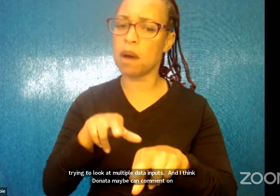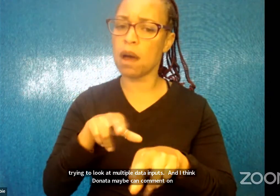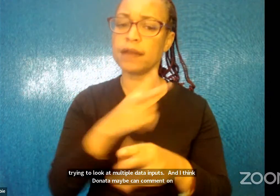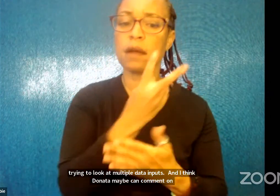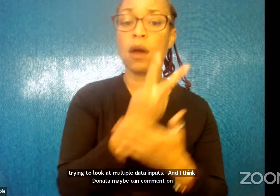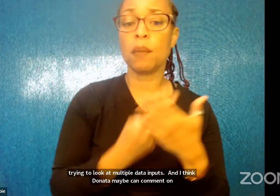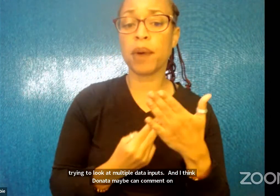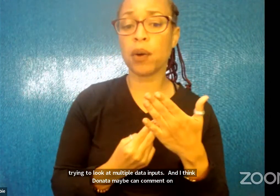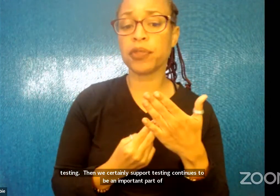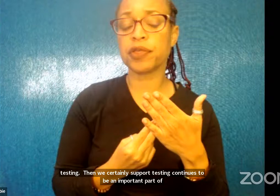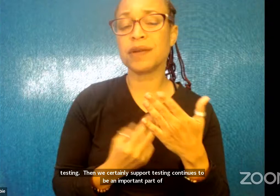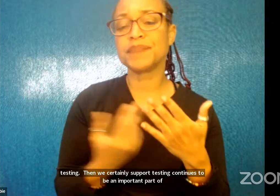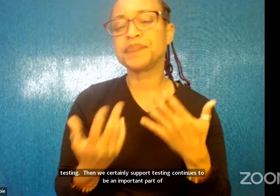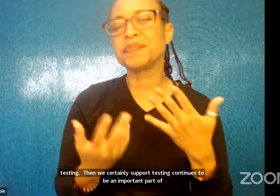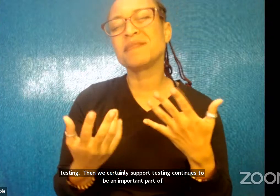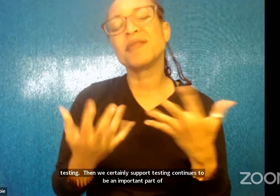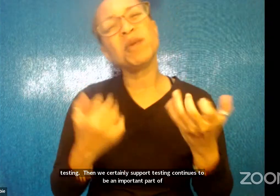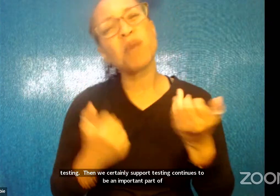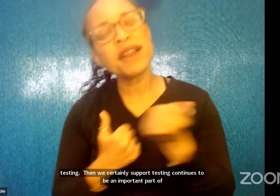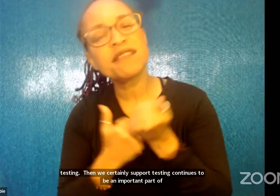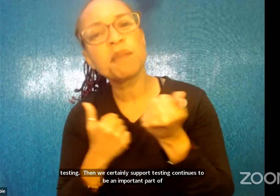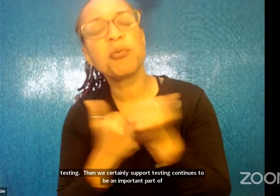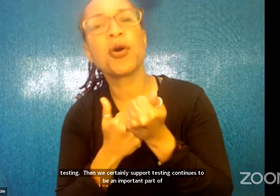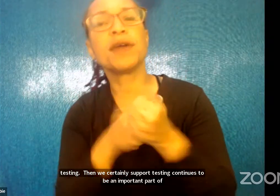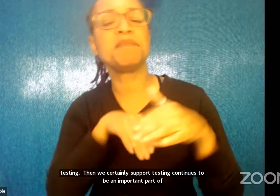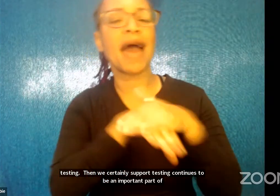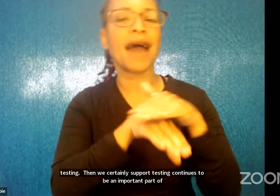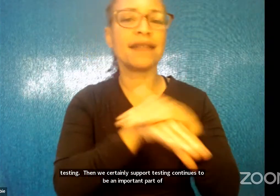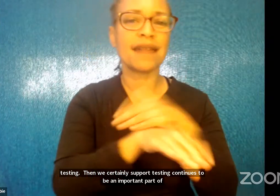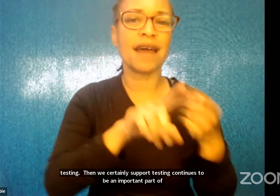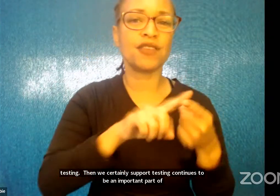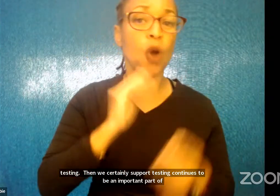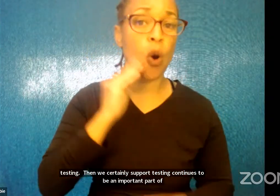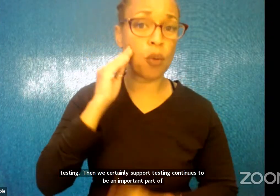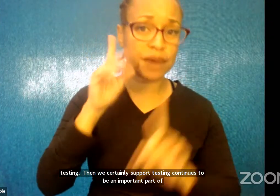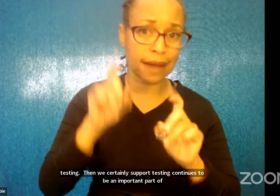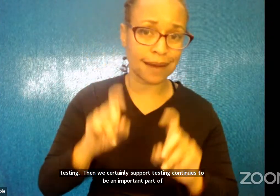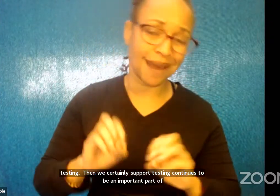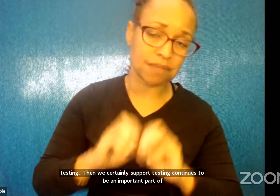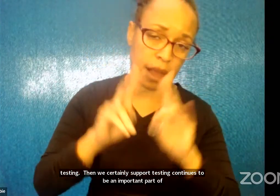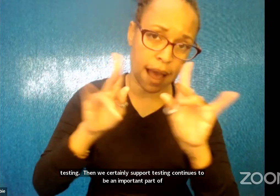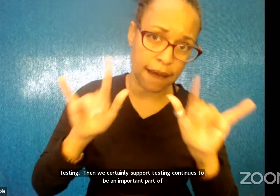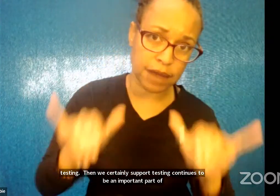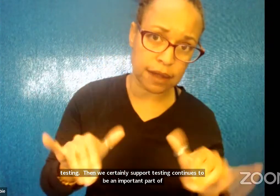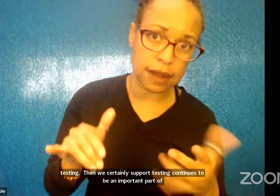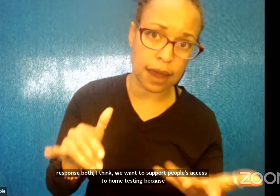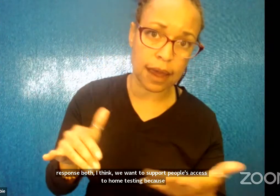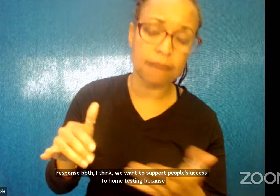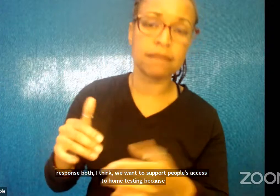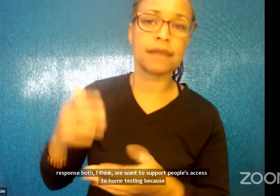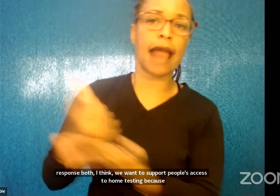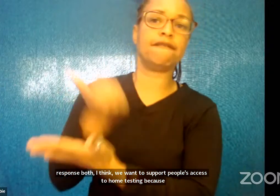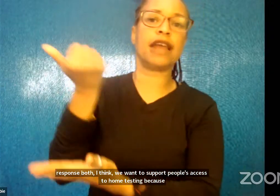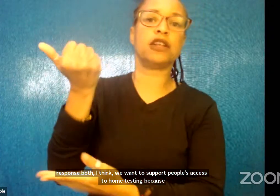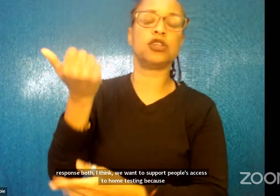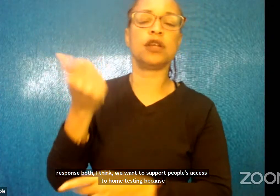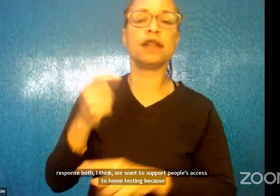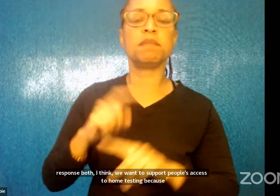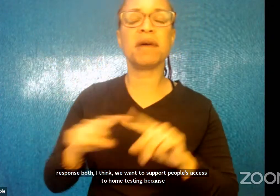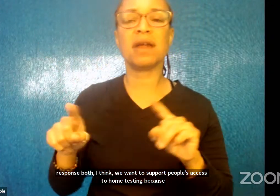we want to support people's access to home testing, because obviously it has some real advantages, but also